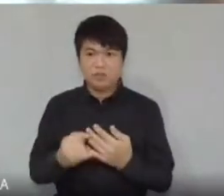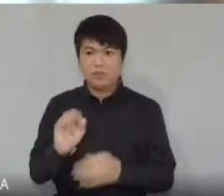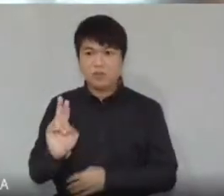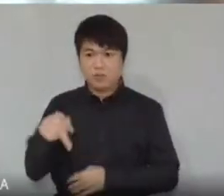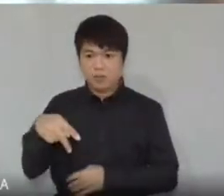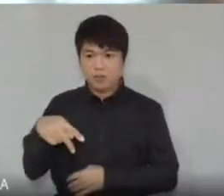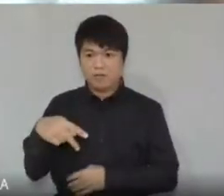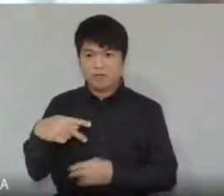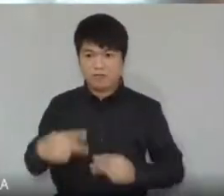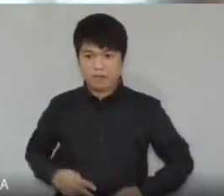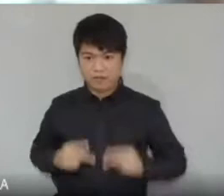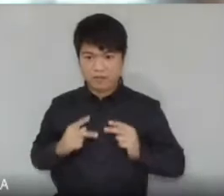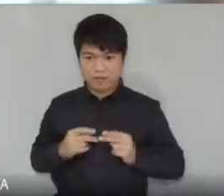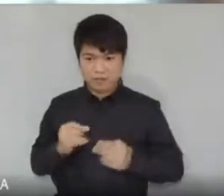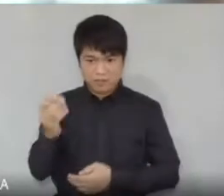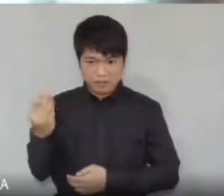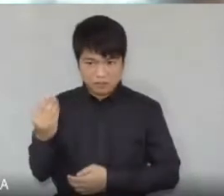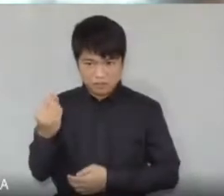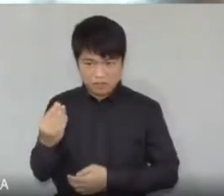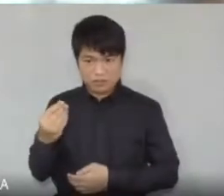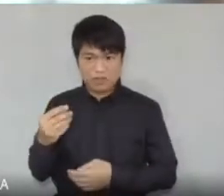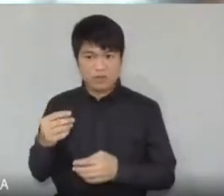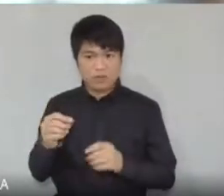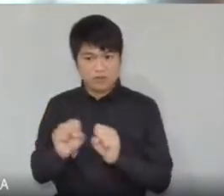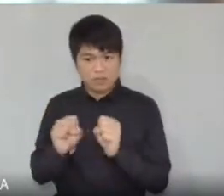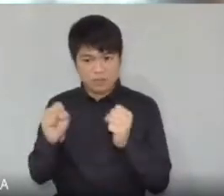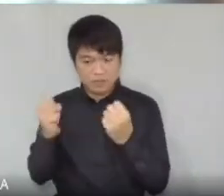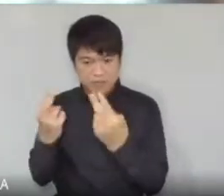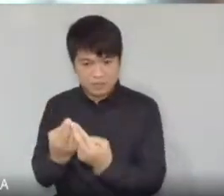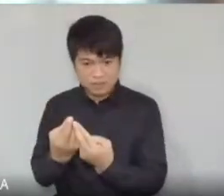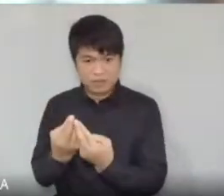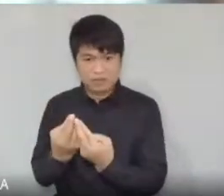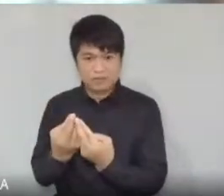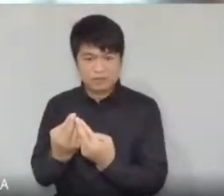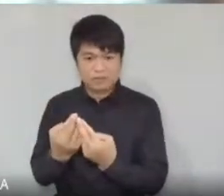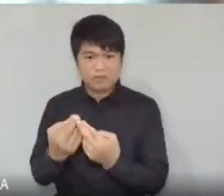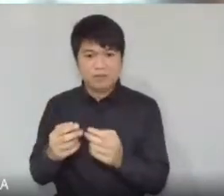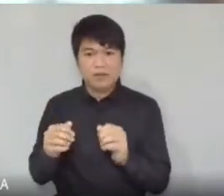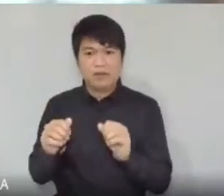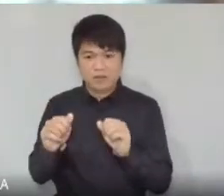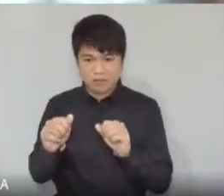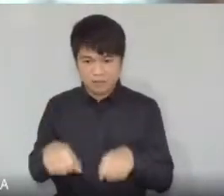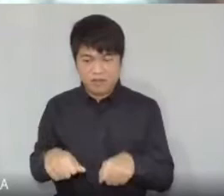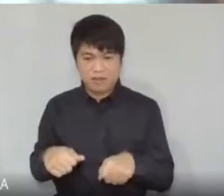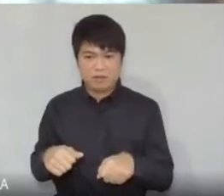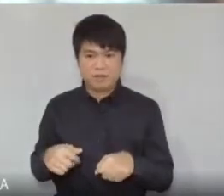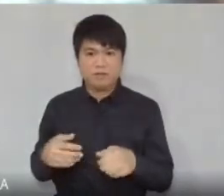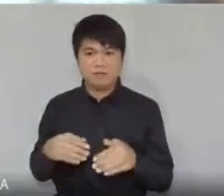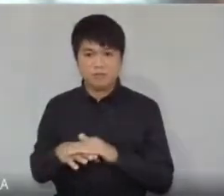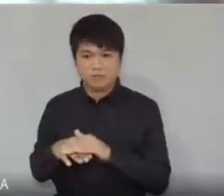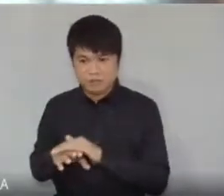The best practices of clinicians, hospital administrators, and other healthcare workers throughout the country in